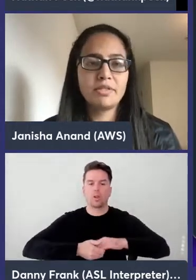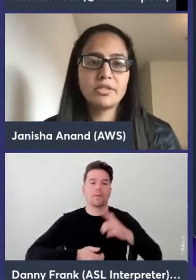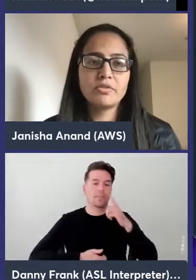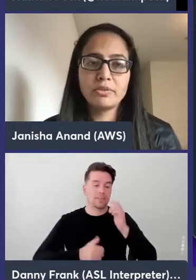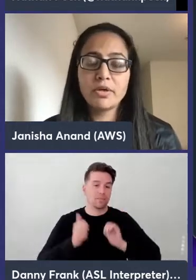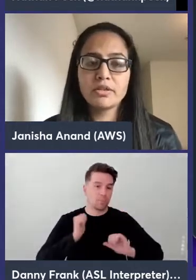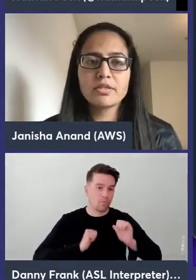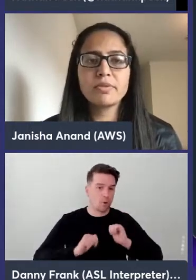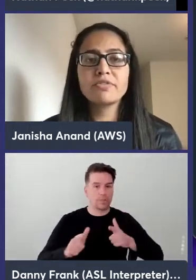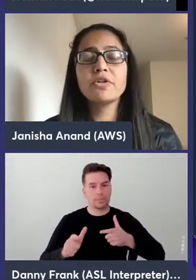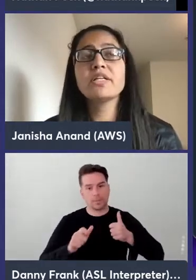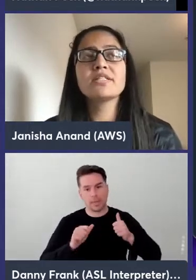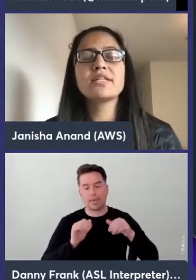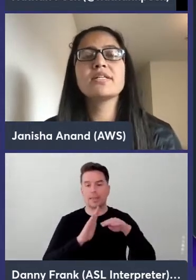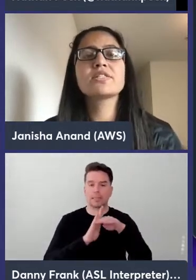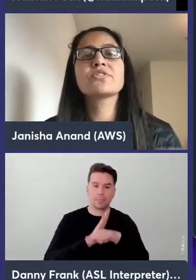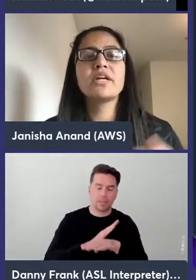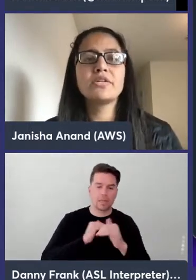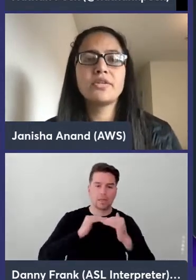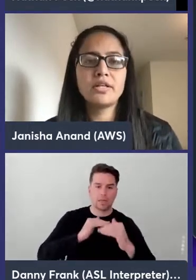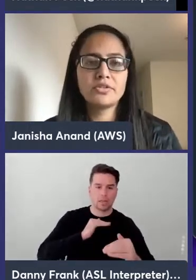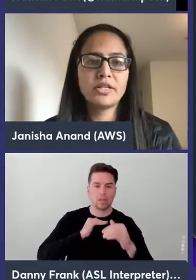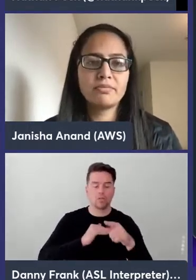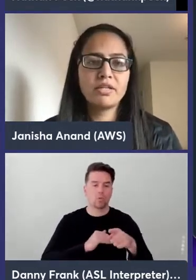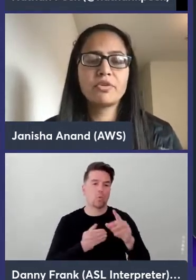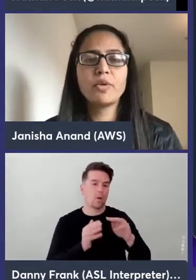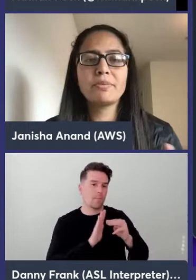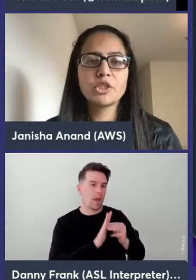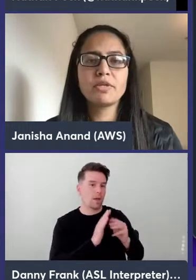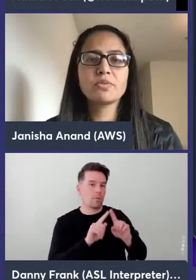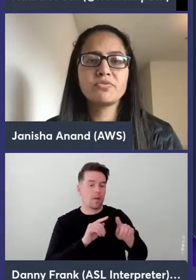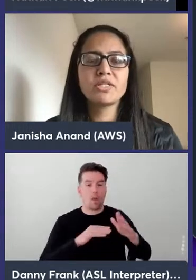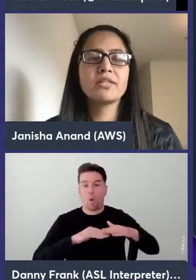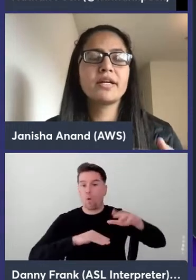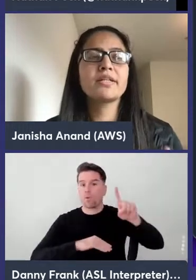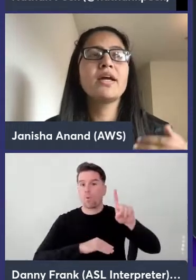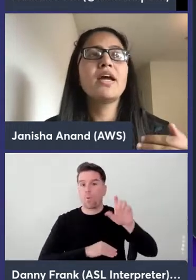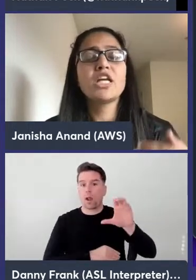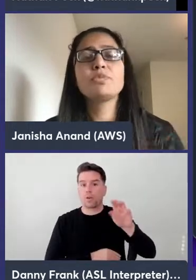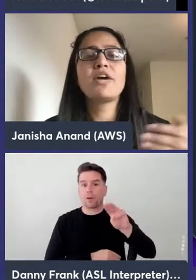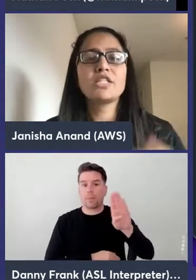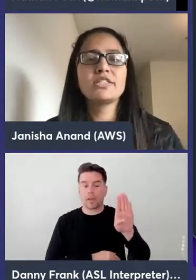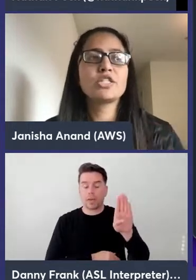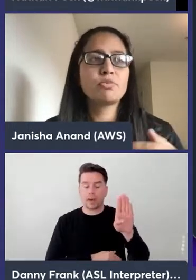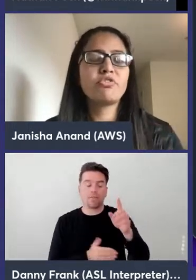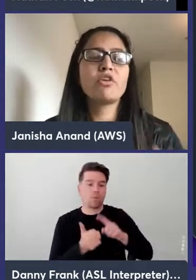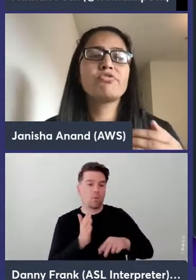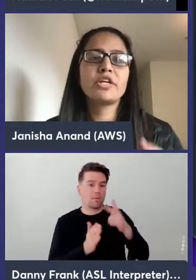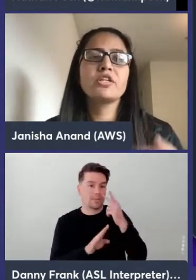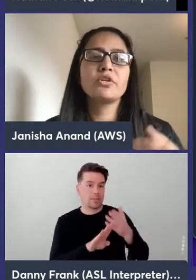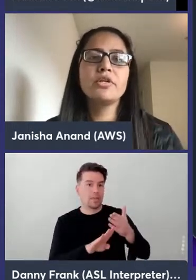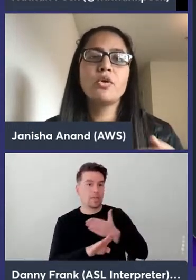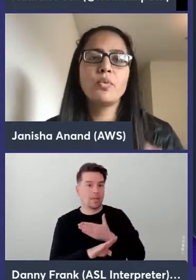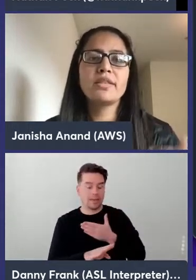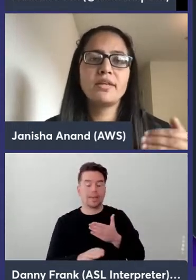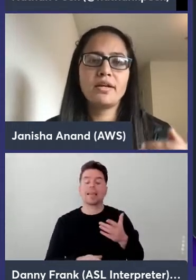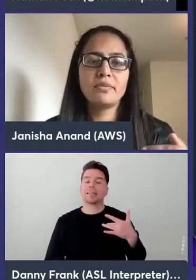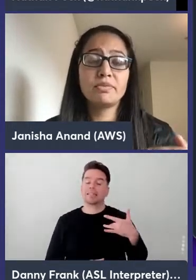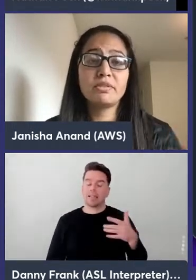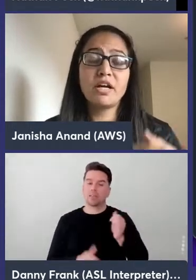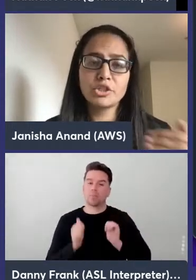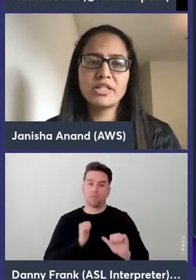the stability of the models. But if your data set is greater than 100 MB, from our benchmarks, we've seen that HPO actually tends to perform very good